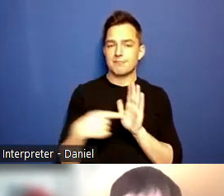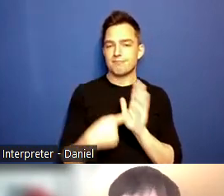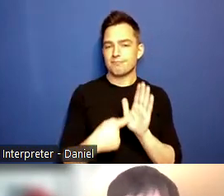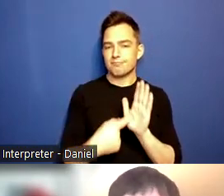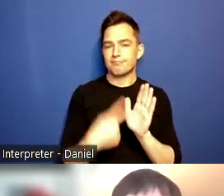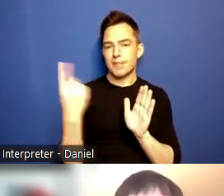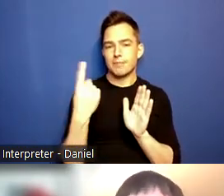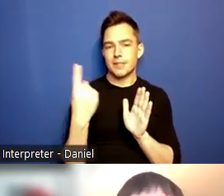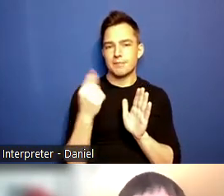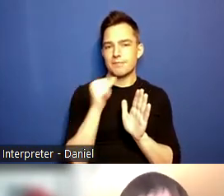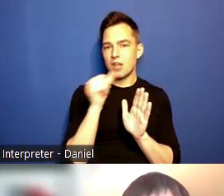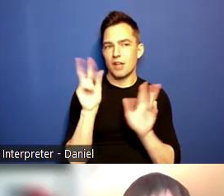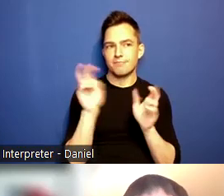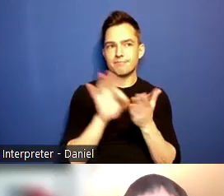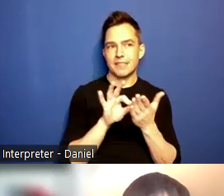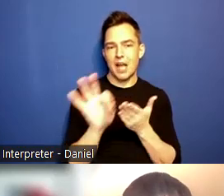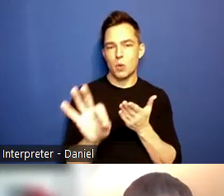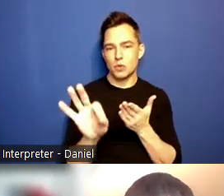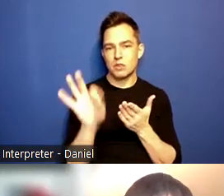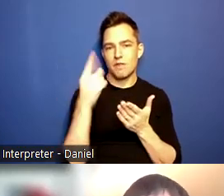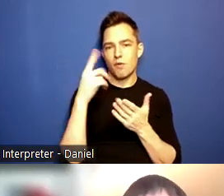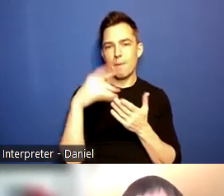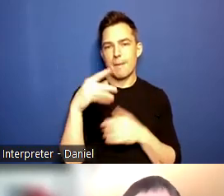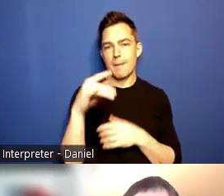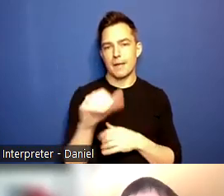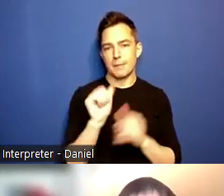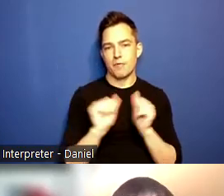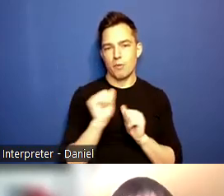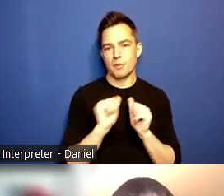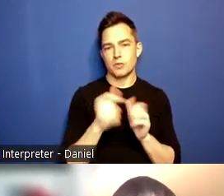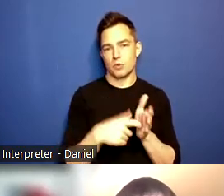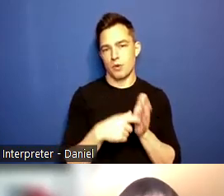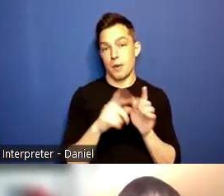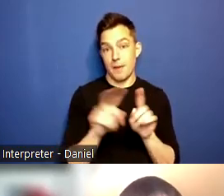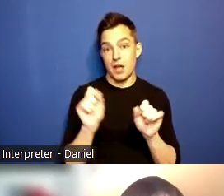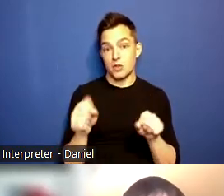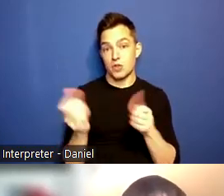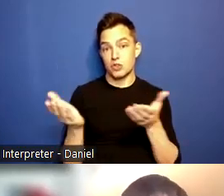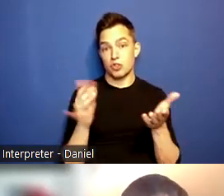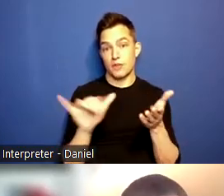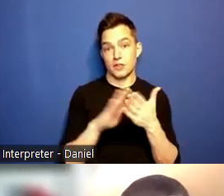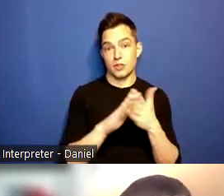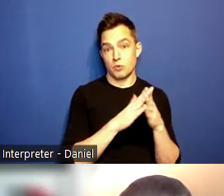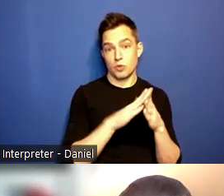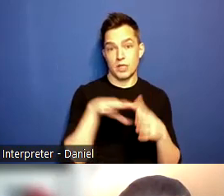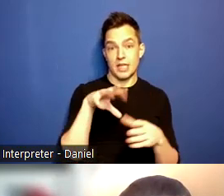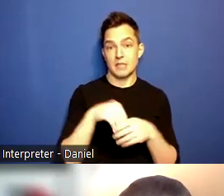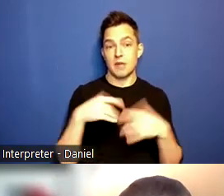something that would not count for a public performance requirement, but could very well serve as a community engagement